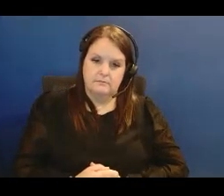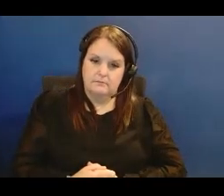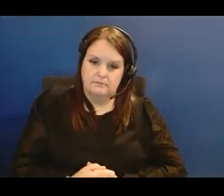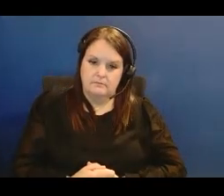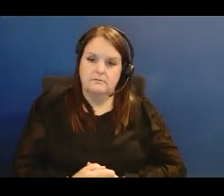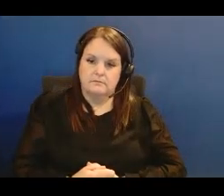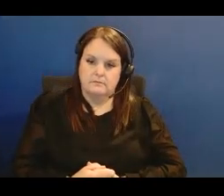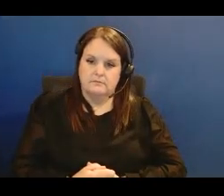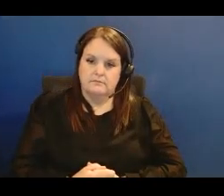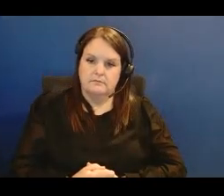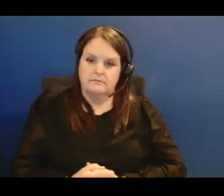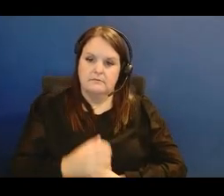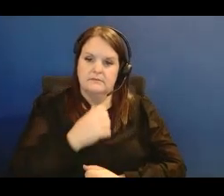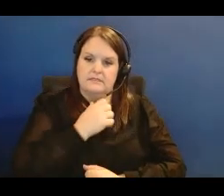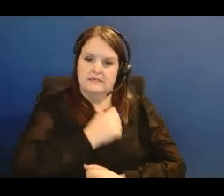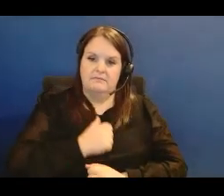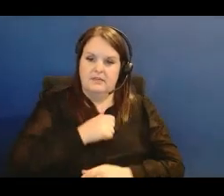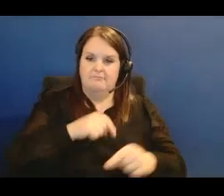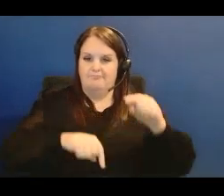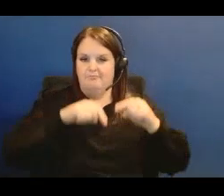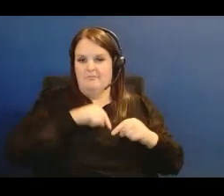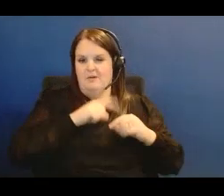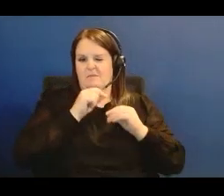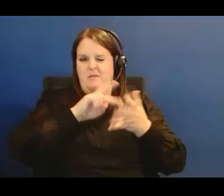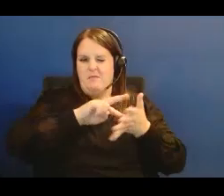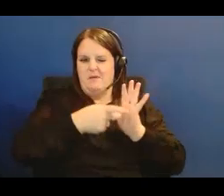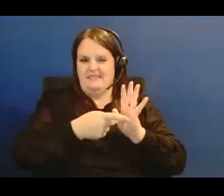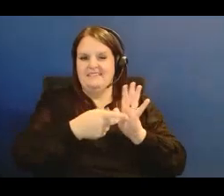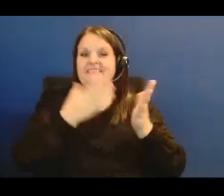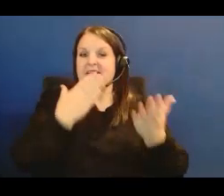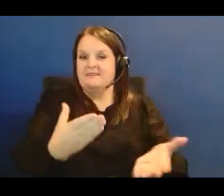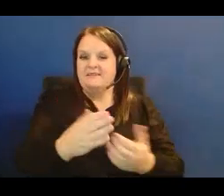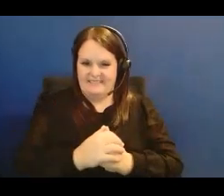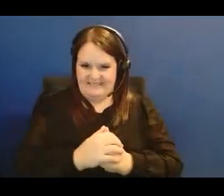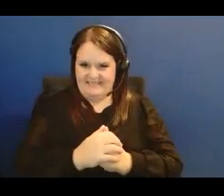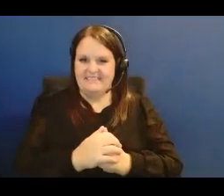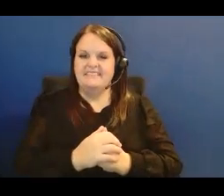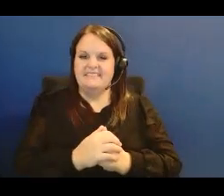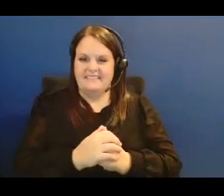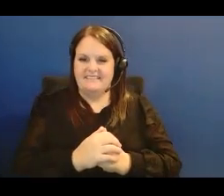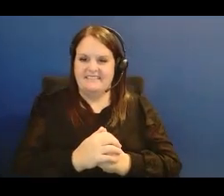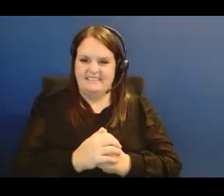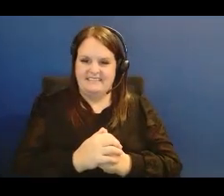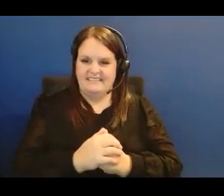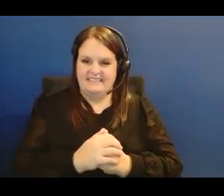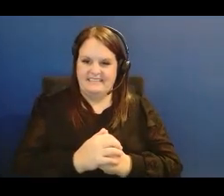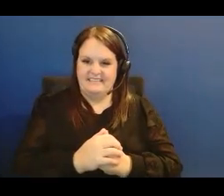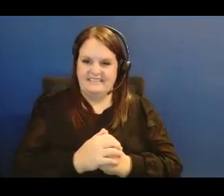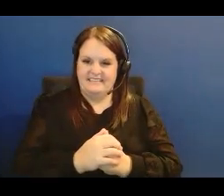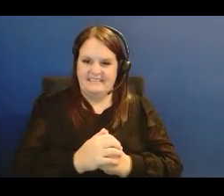I'm sorry. Can we go back to the purpose? Sorry.